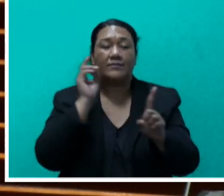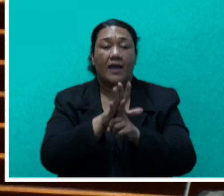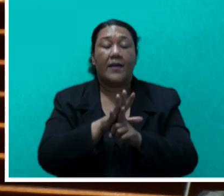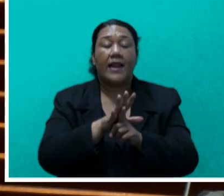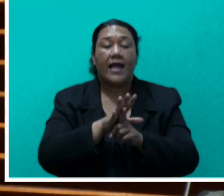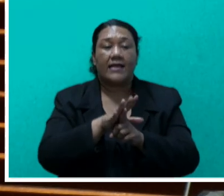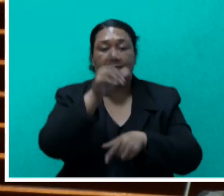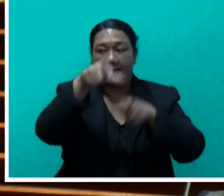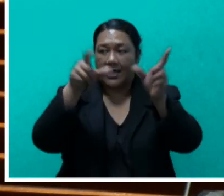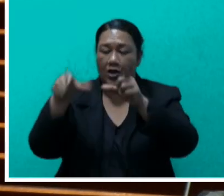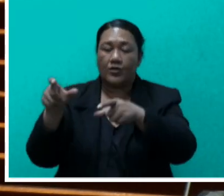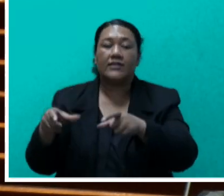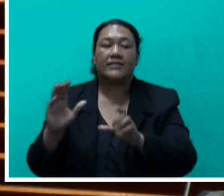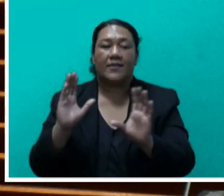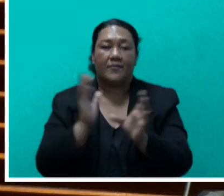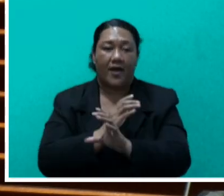sector